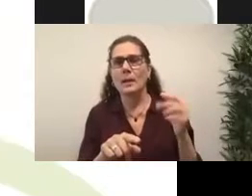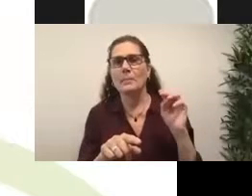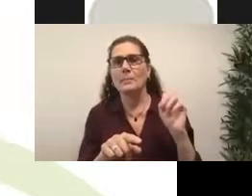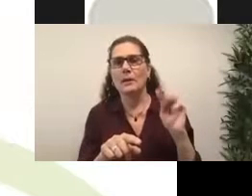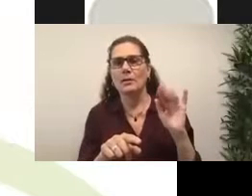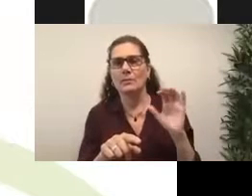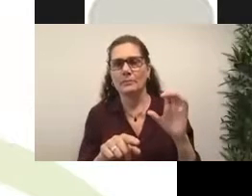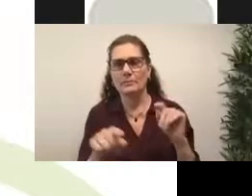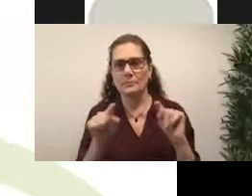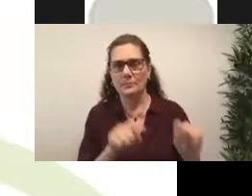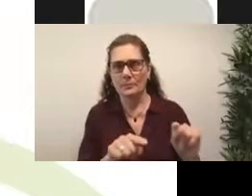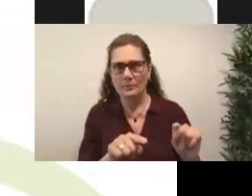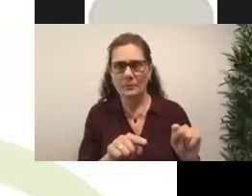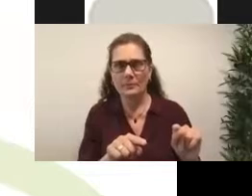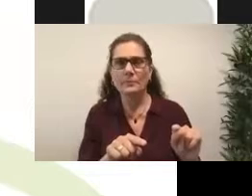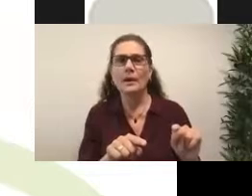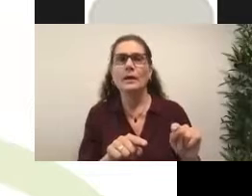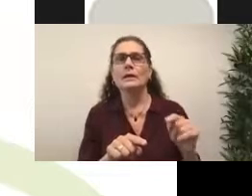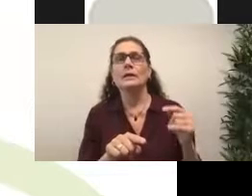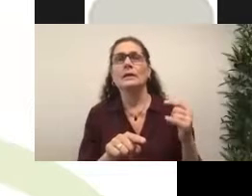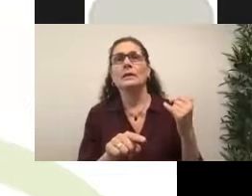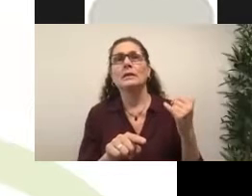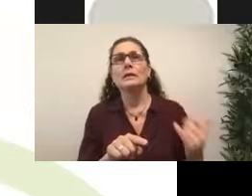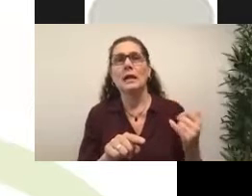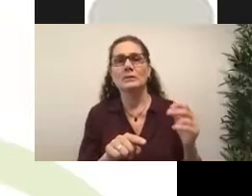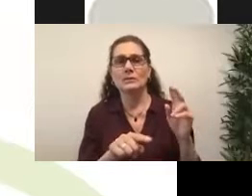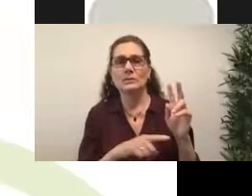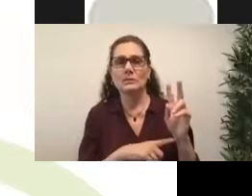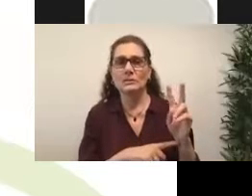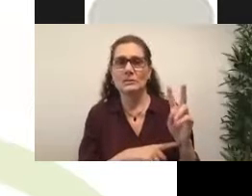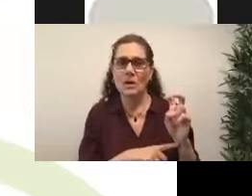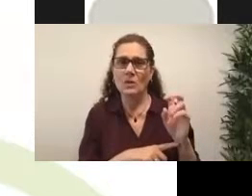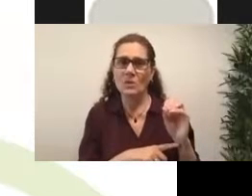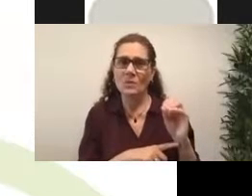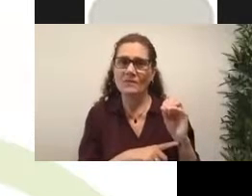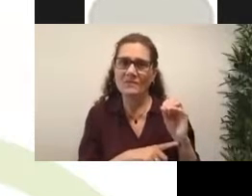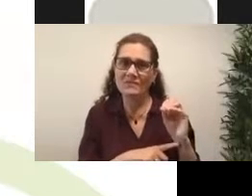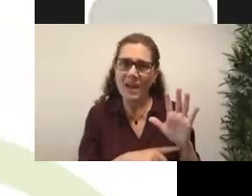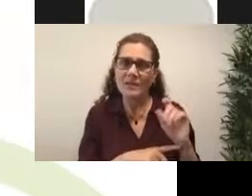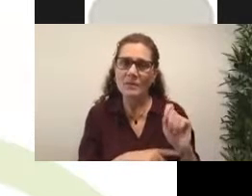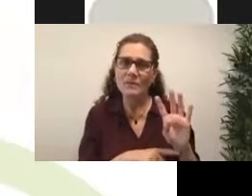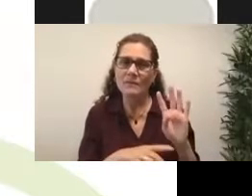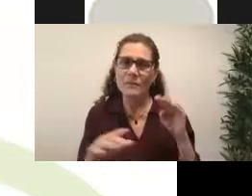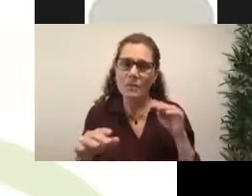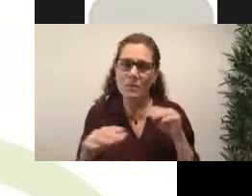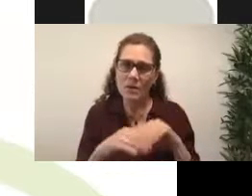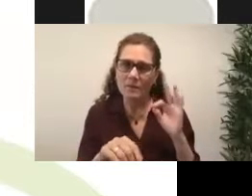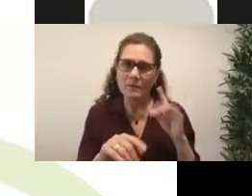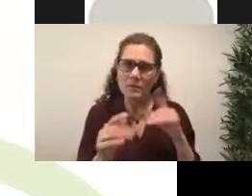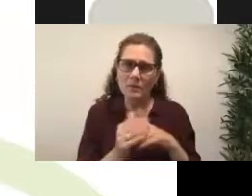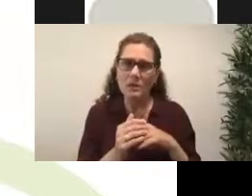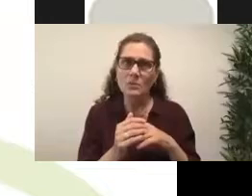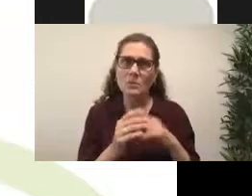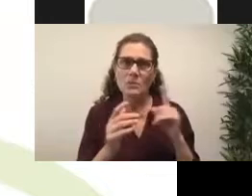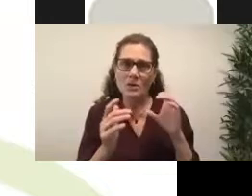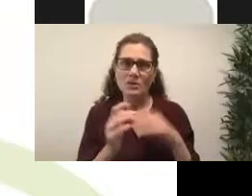at 205 cases per 100,000, and that number is up once again from last week. This is not the trend that we